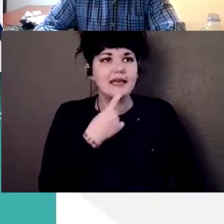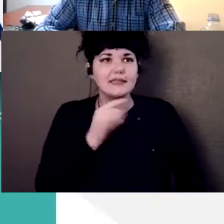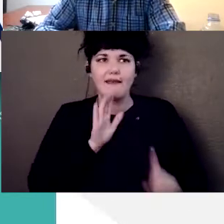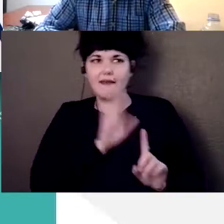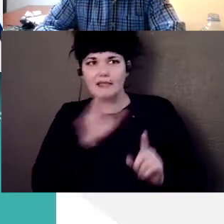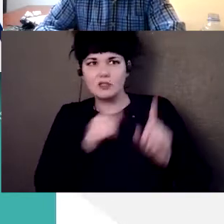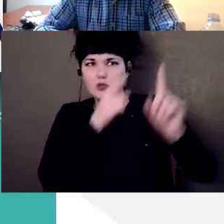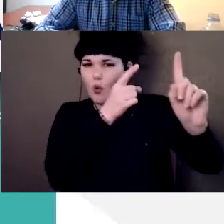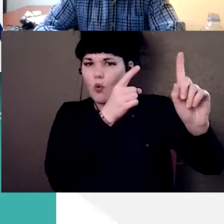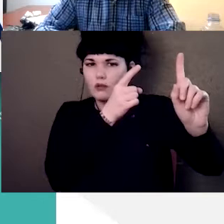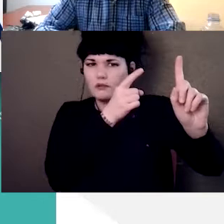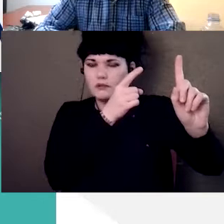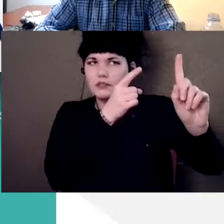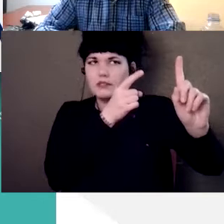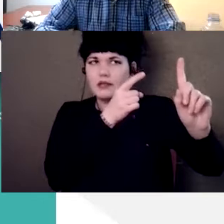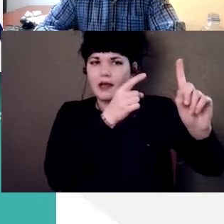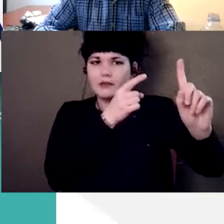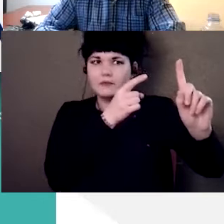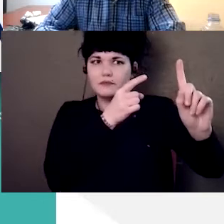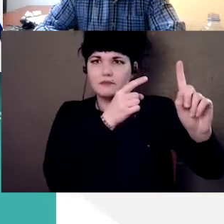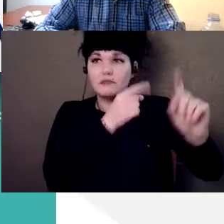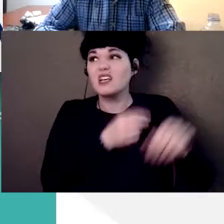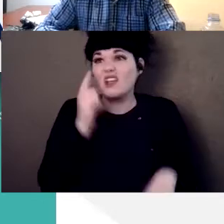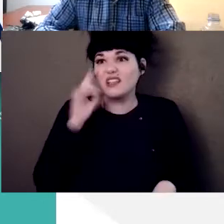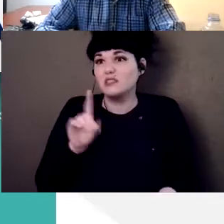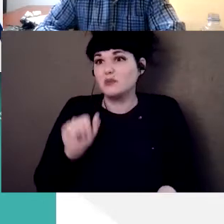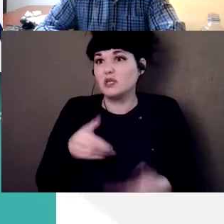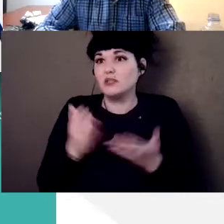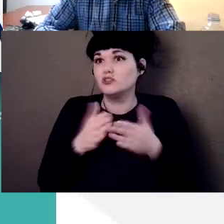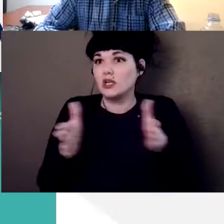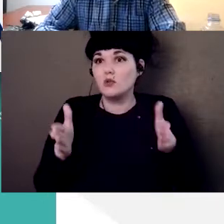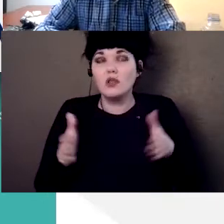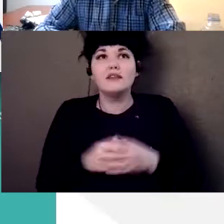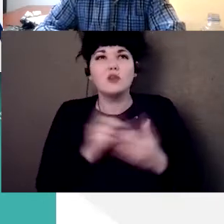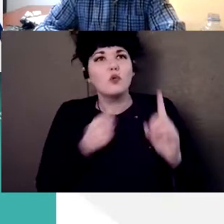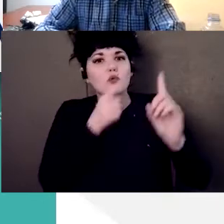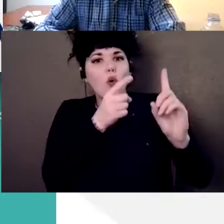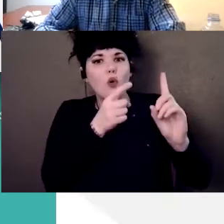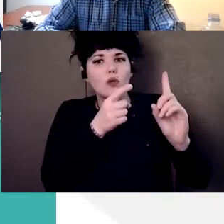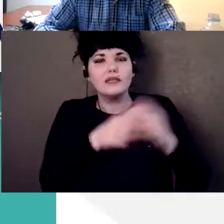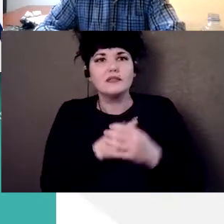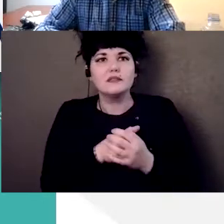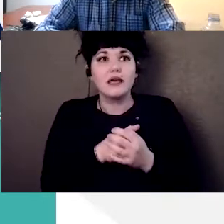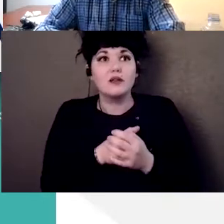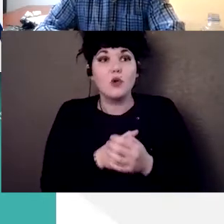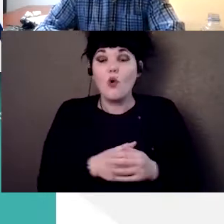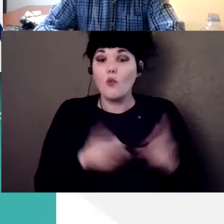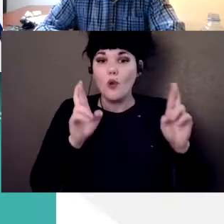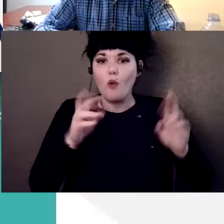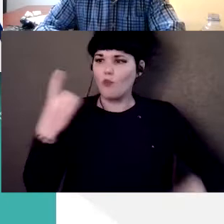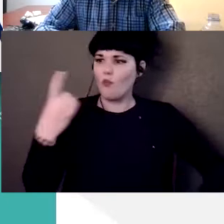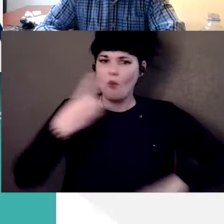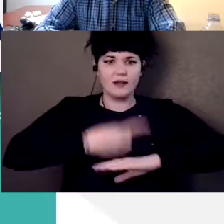think for disability rights in general, is to not have to be needed, because all of these things are being